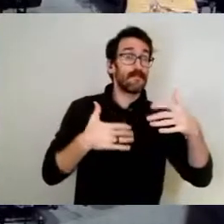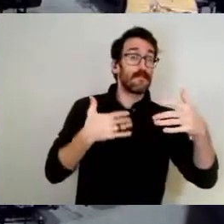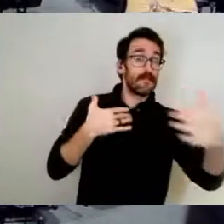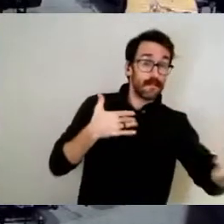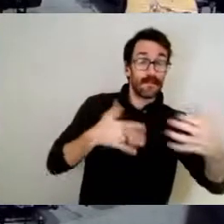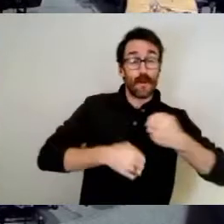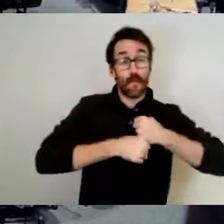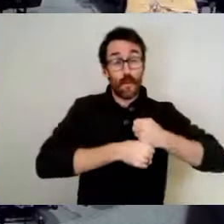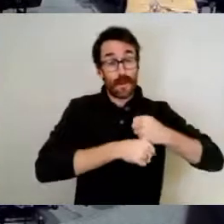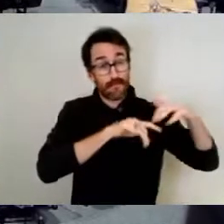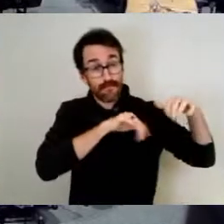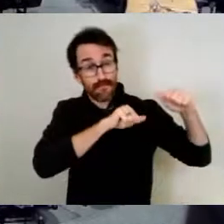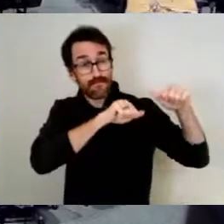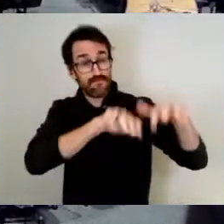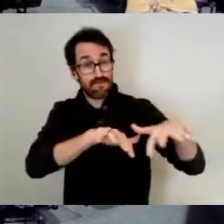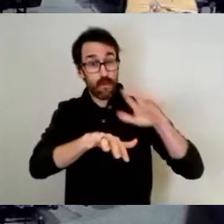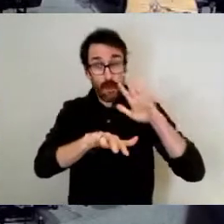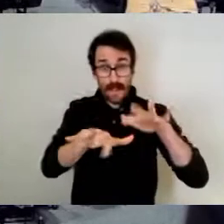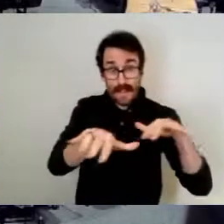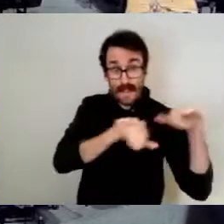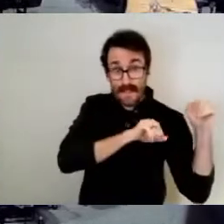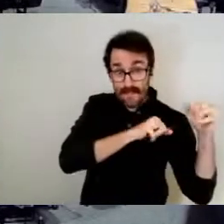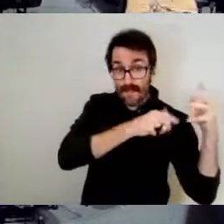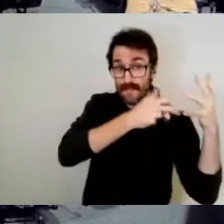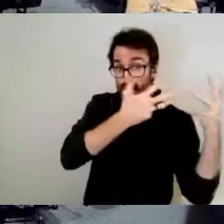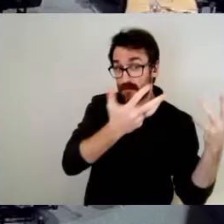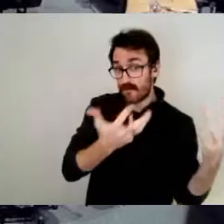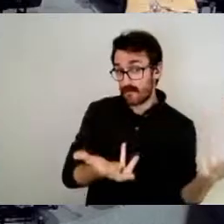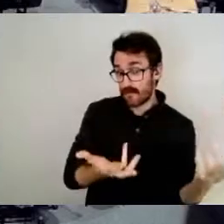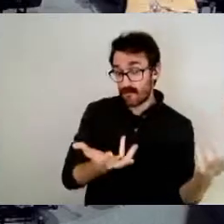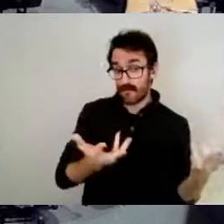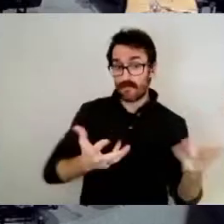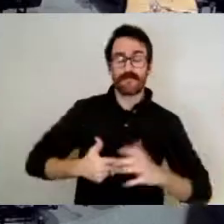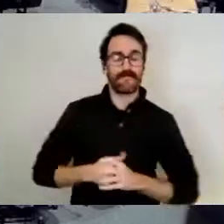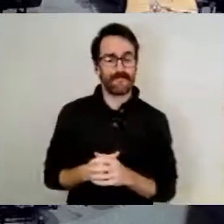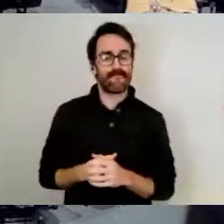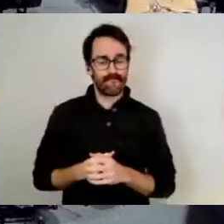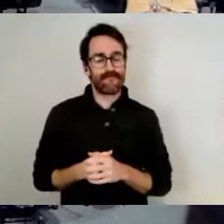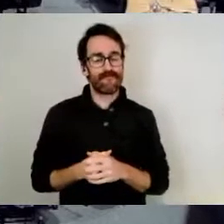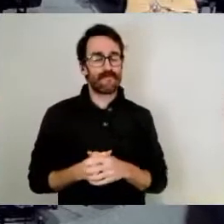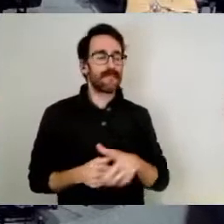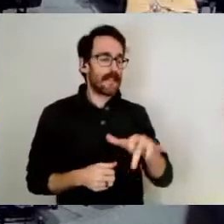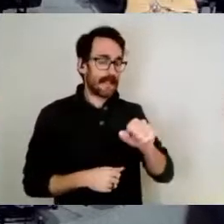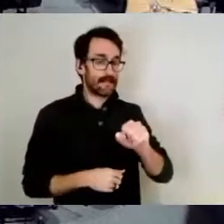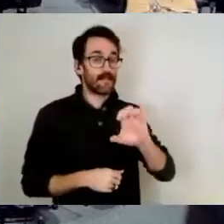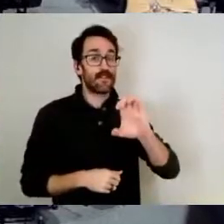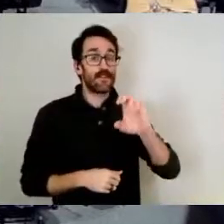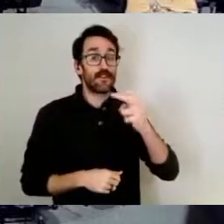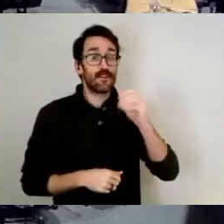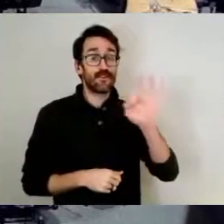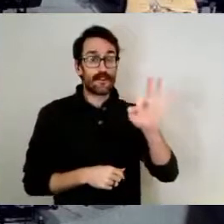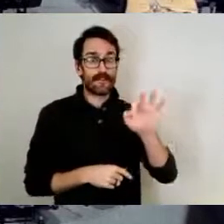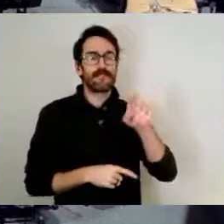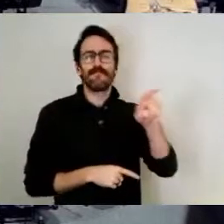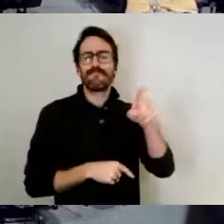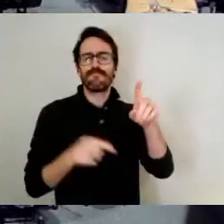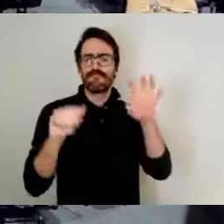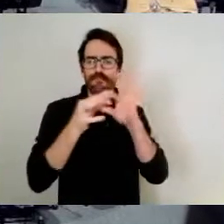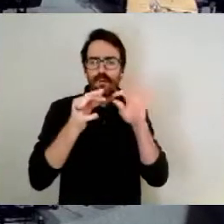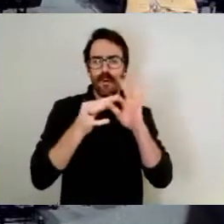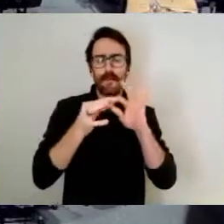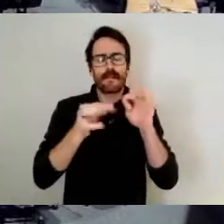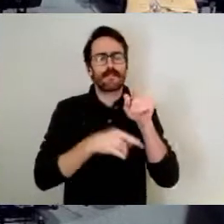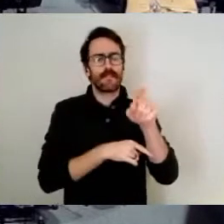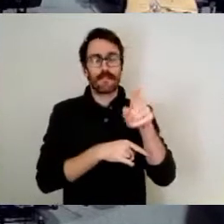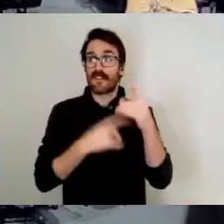Okay, thank you. My second question is to Deputy Chief Bell, just regarding something